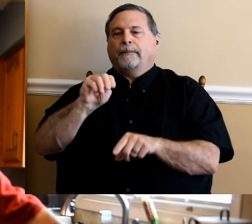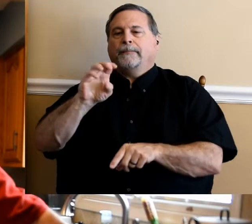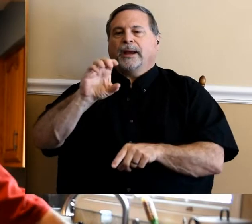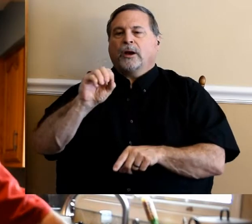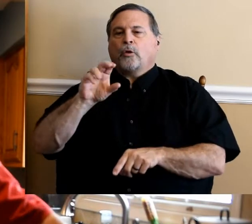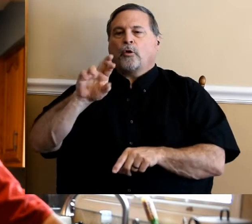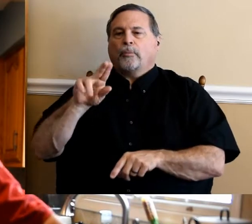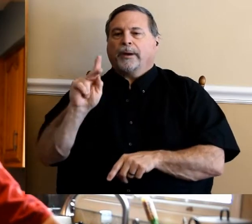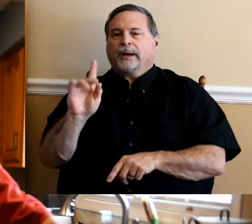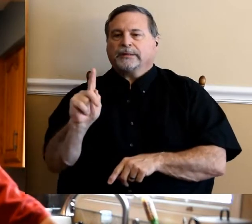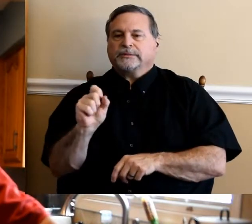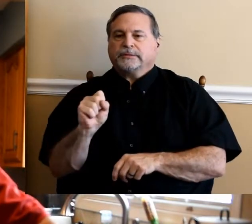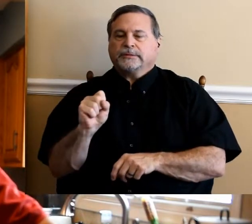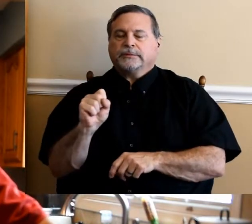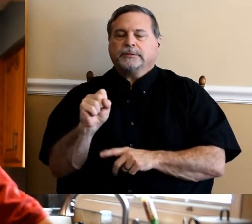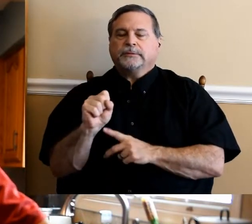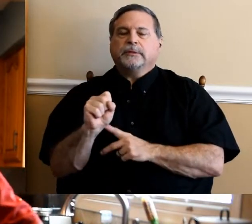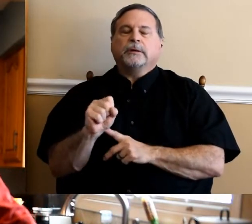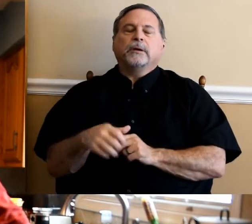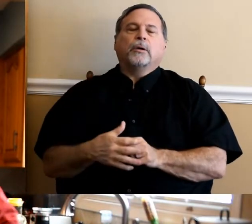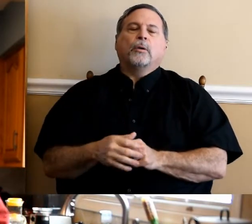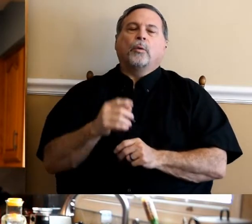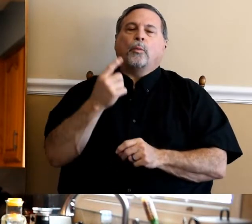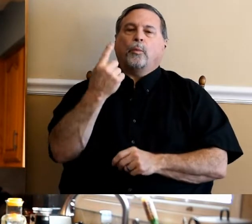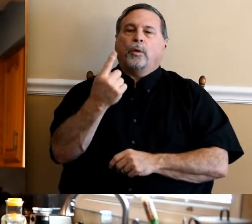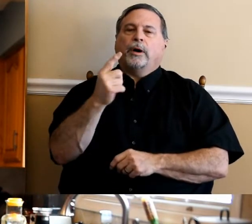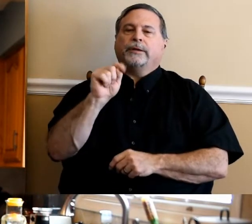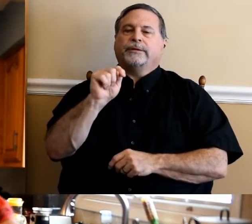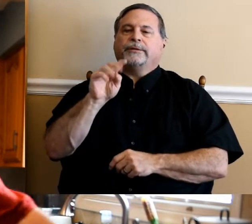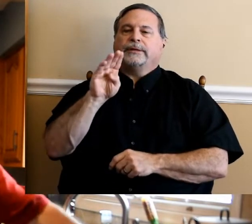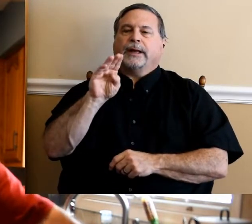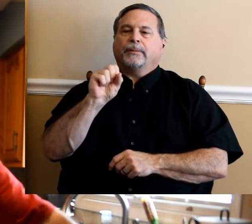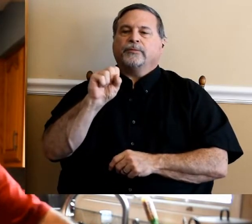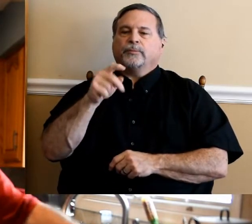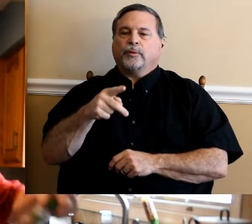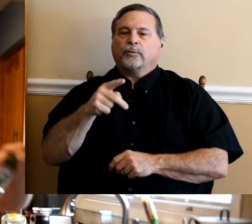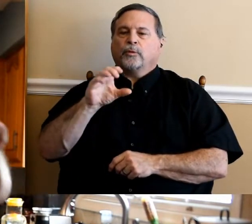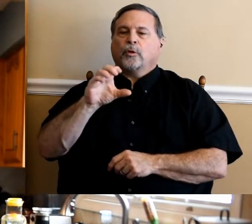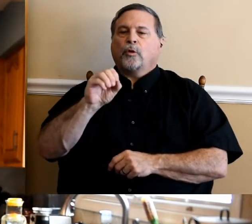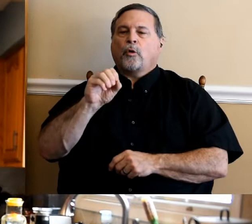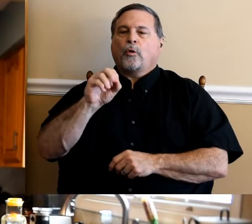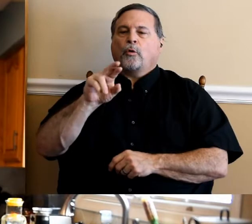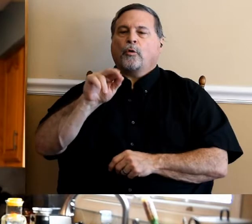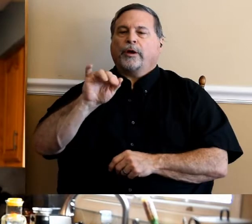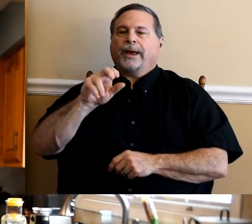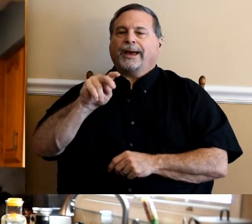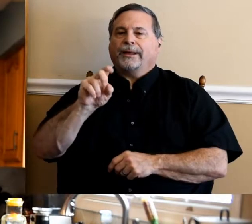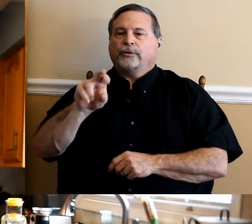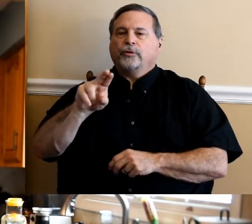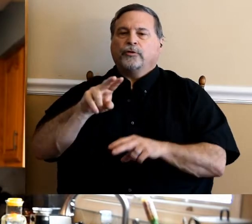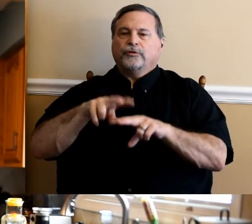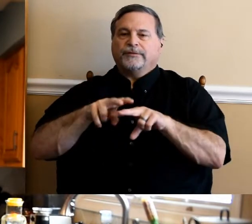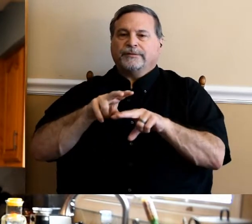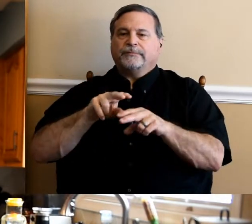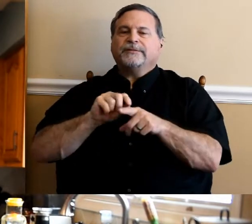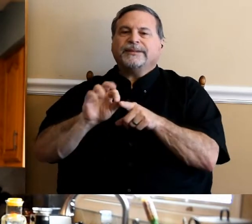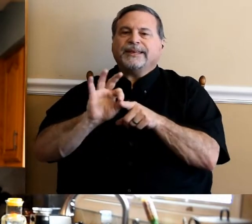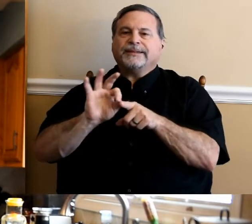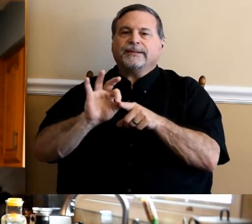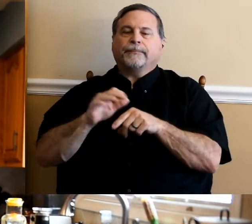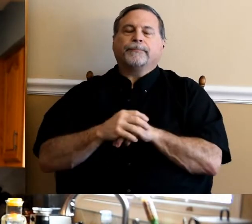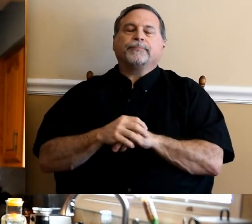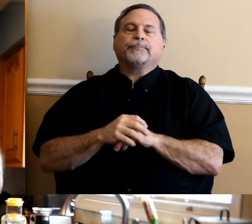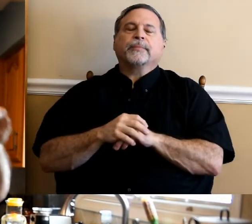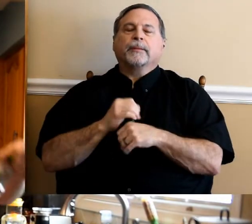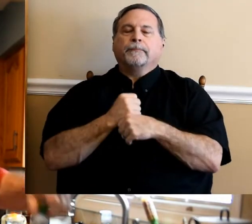well. We're going to take 1 tablespoon of coriander seeds. Okay, now coriander,